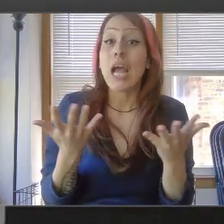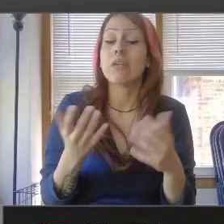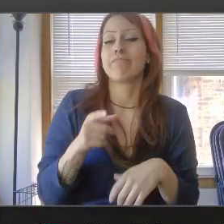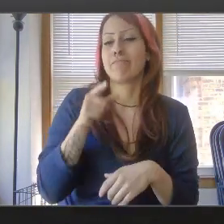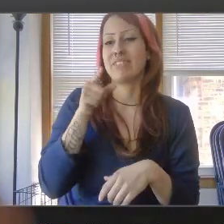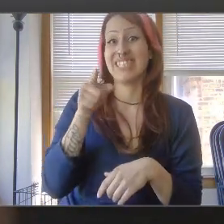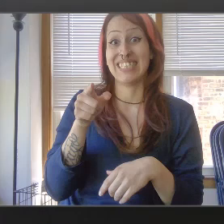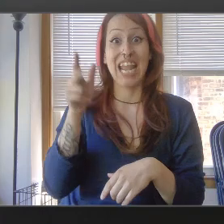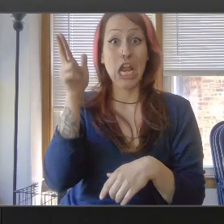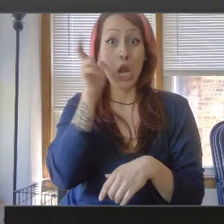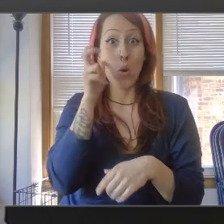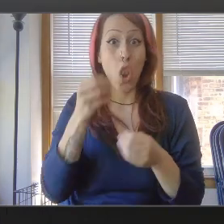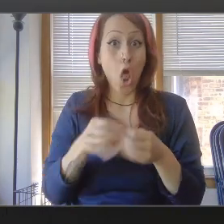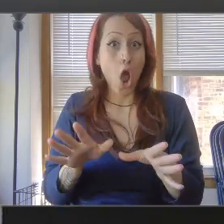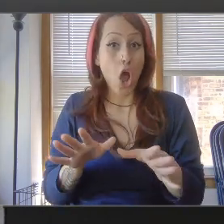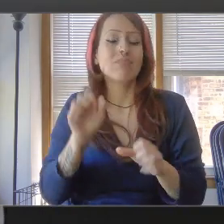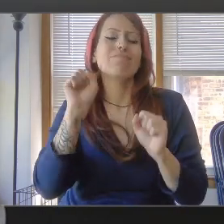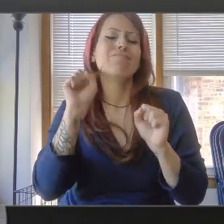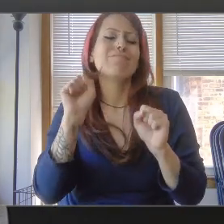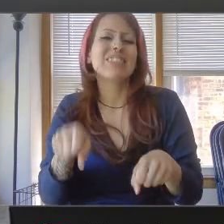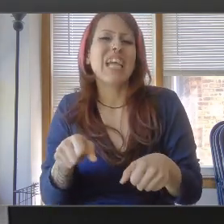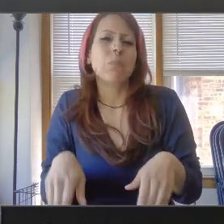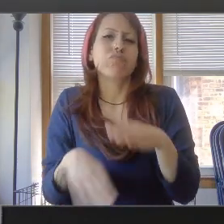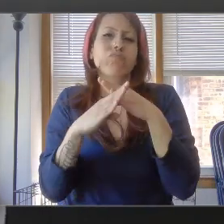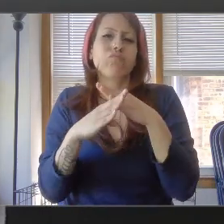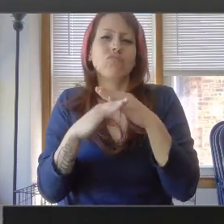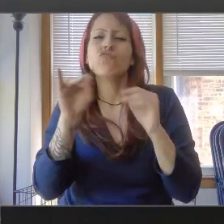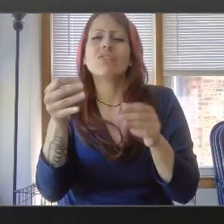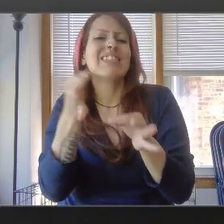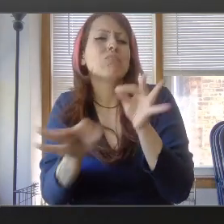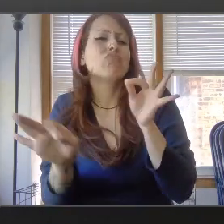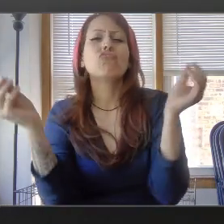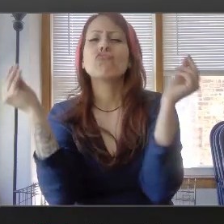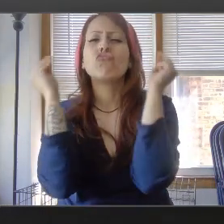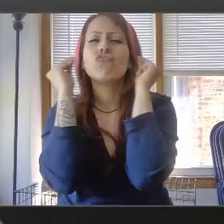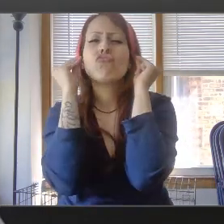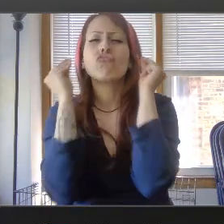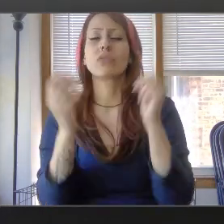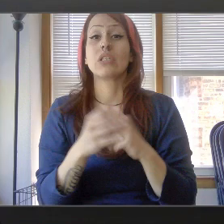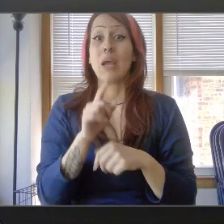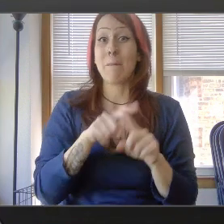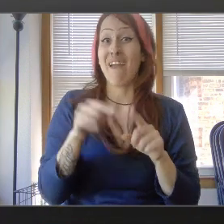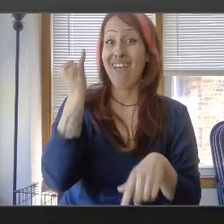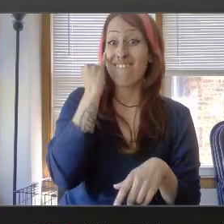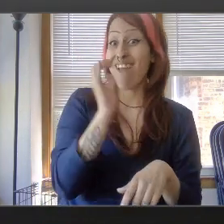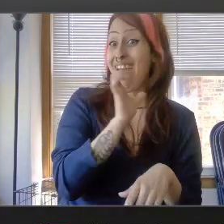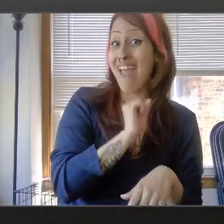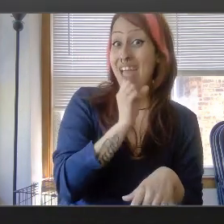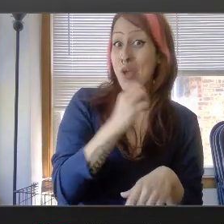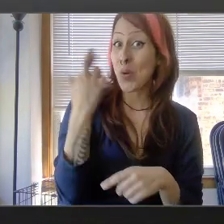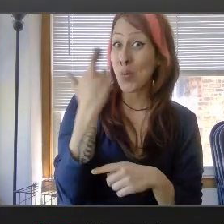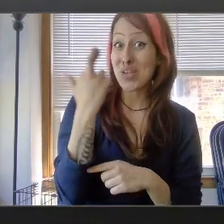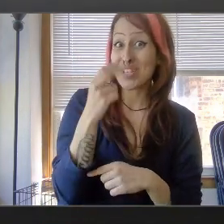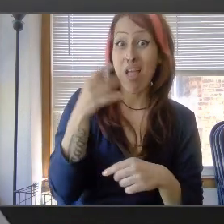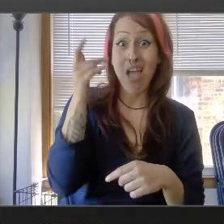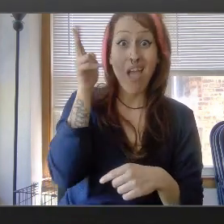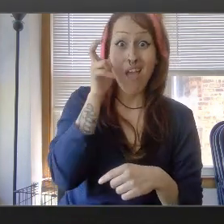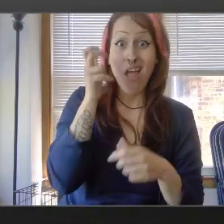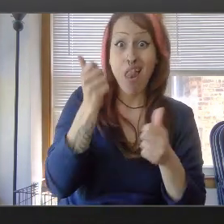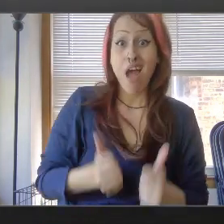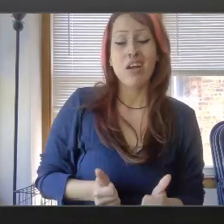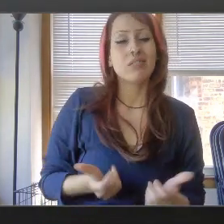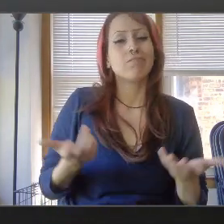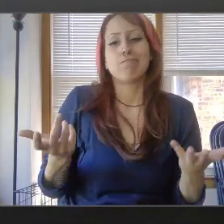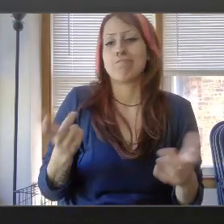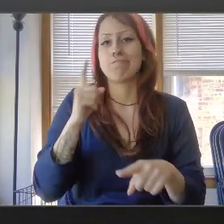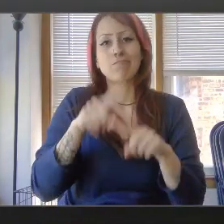protection. On the other hand, if age is the culprit, there's little you can do to prevent this type of hearing loss. Nearly everyone